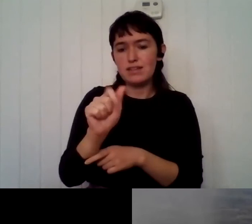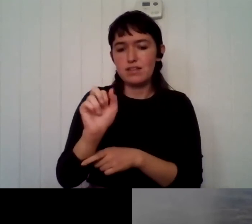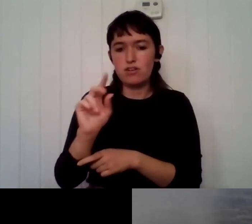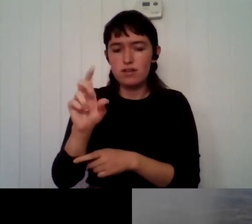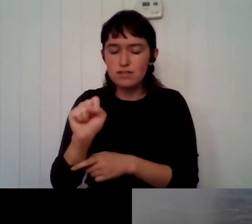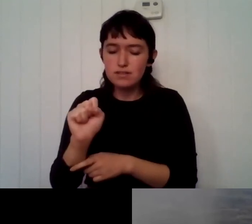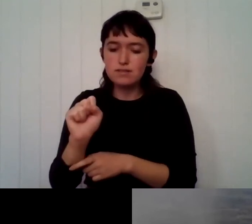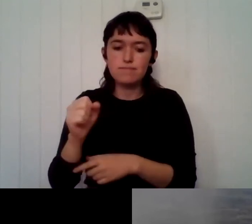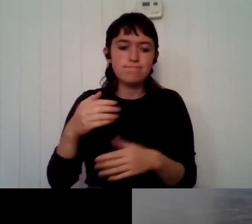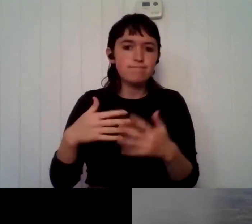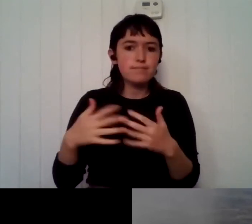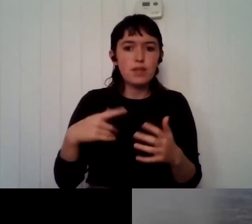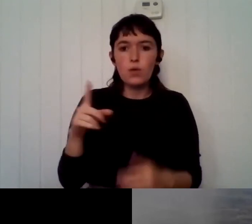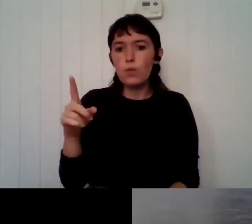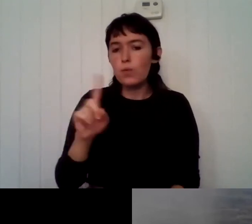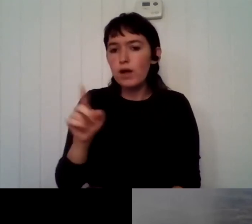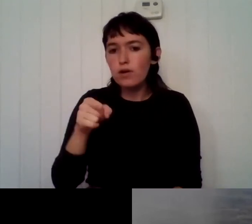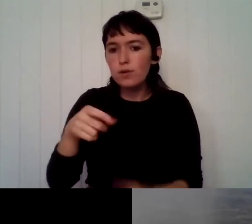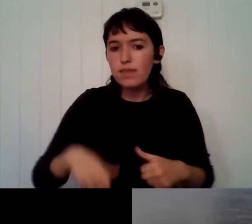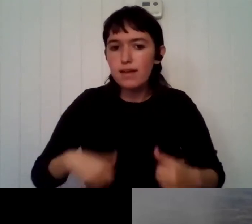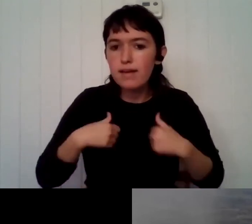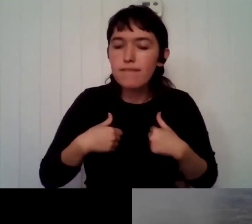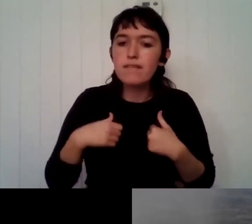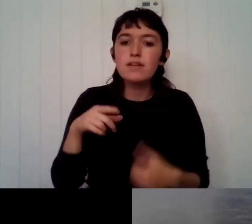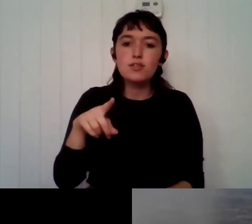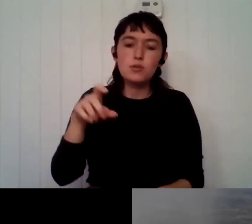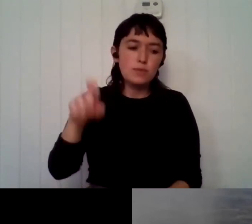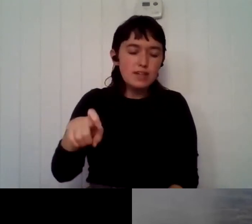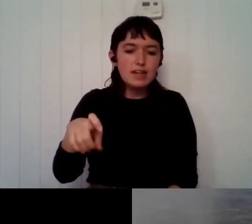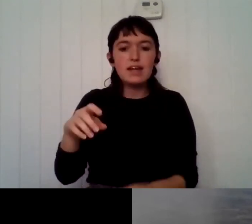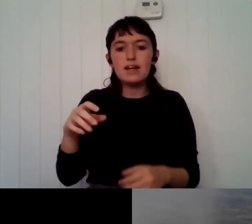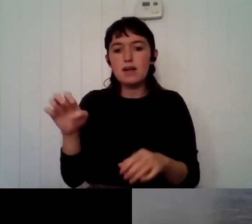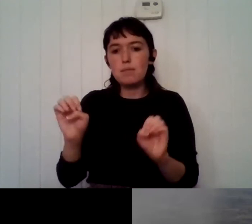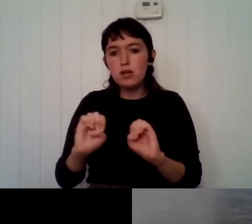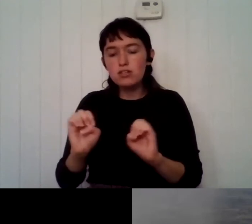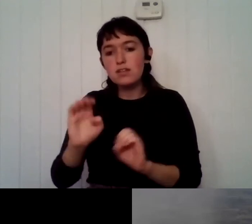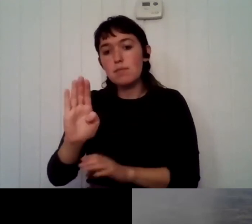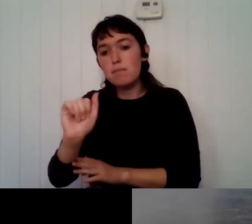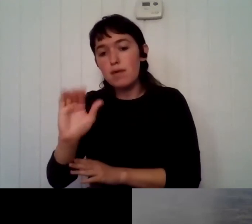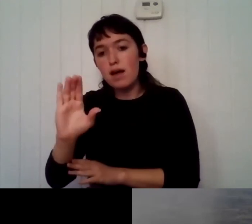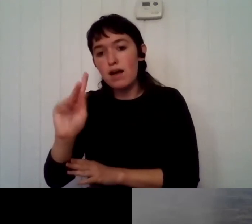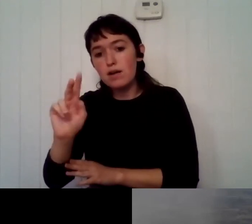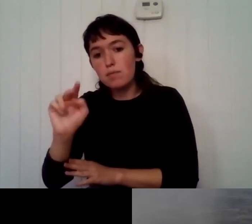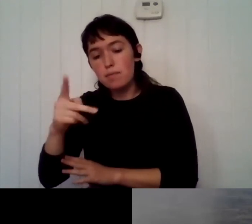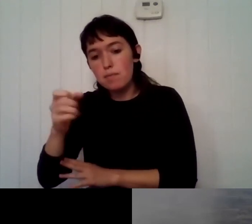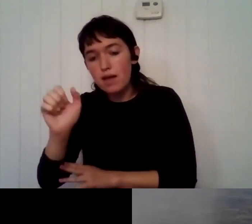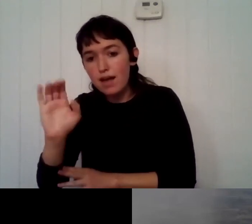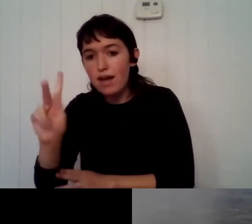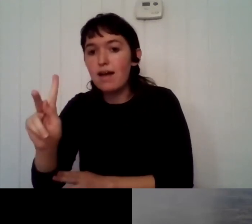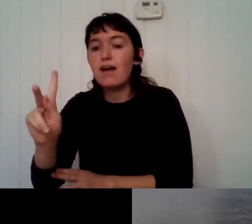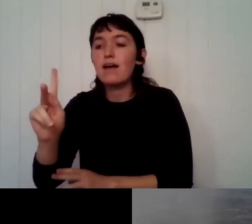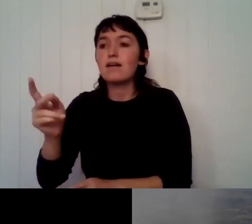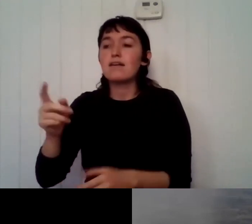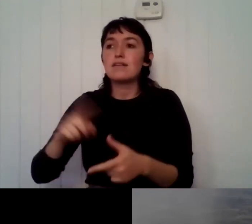sort of natural hazard that affects you. You need an emergency backpack, you need an emergency plan, because you never